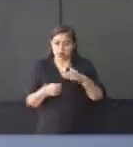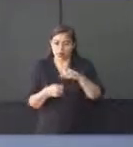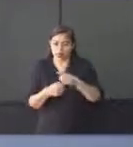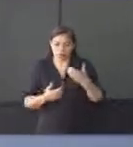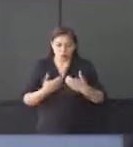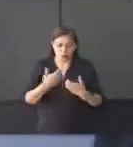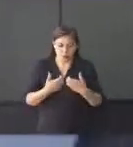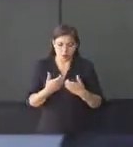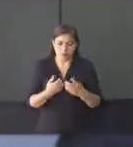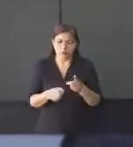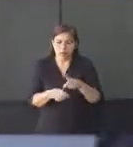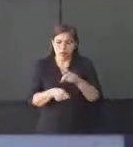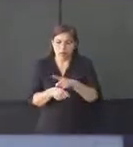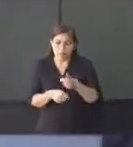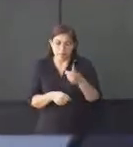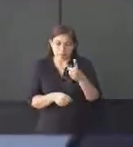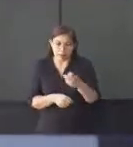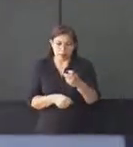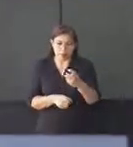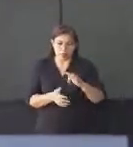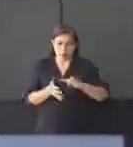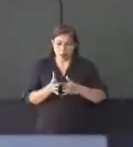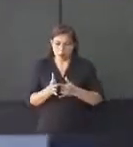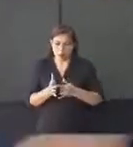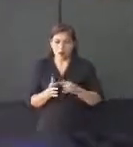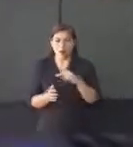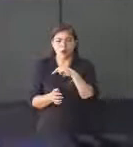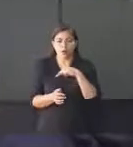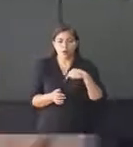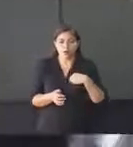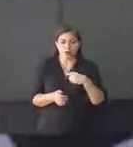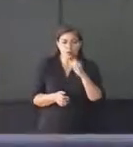Italy with the civil society.